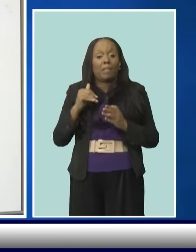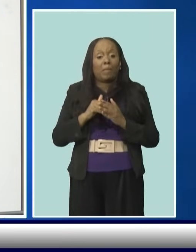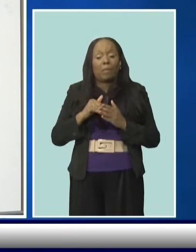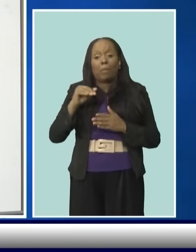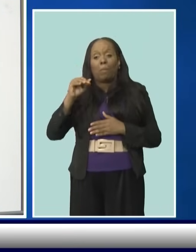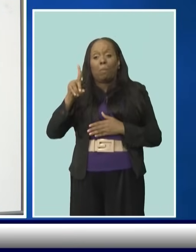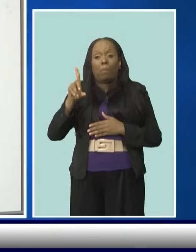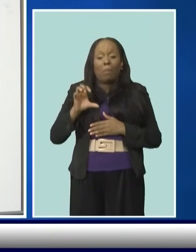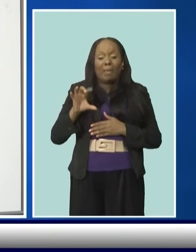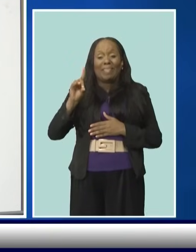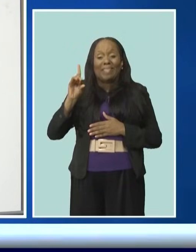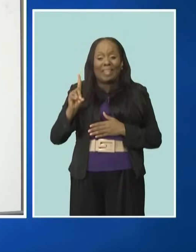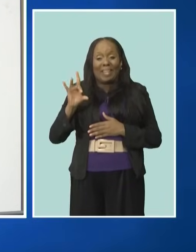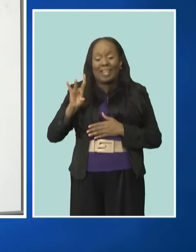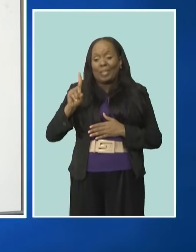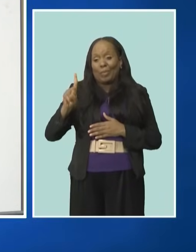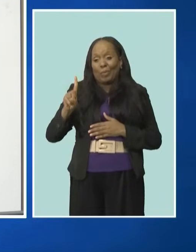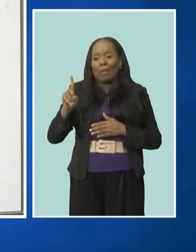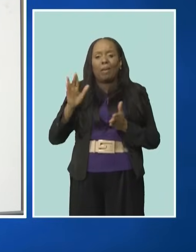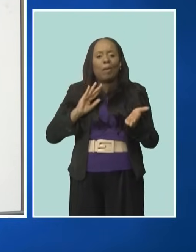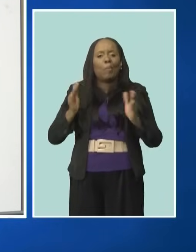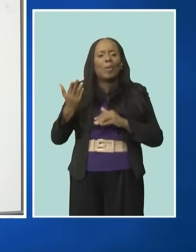15,181 visitors compared to